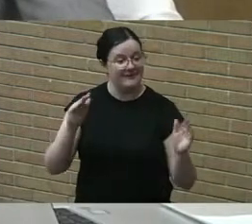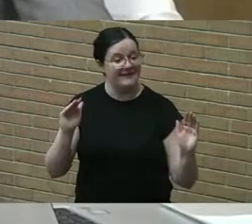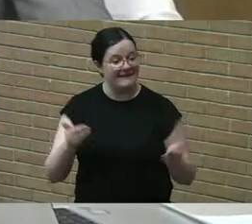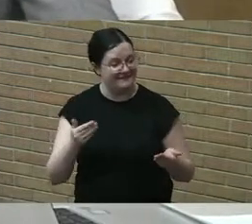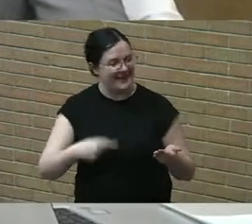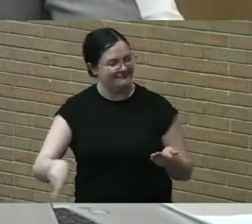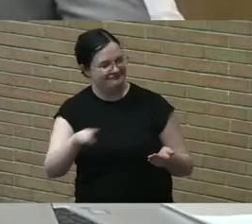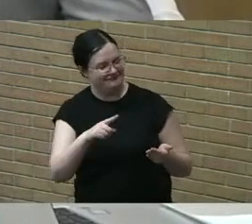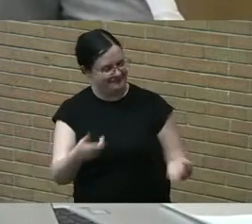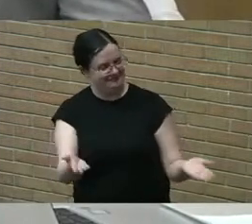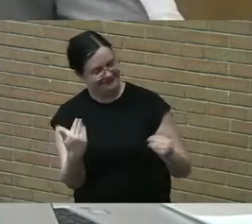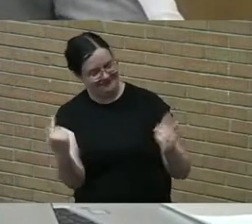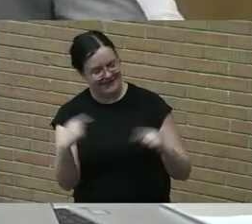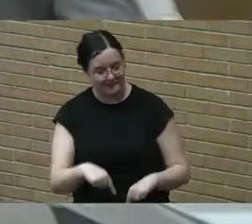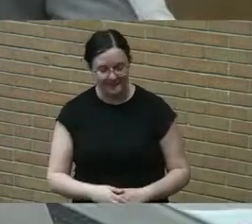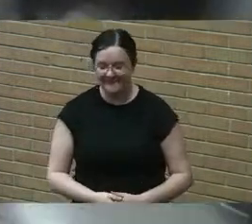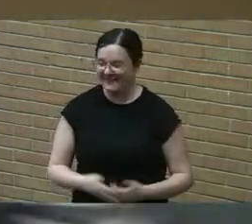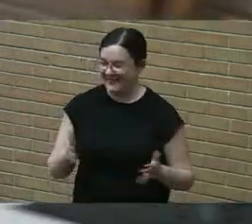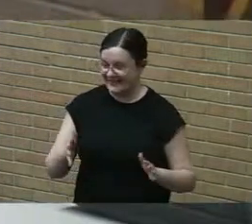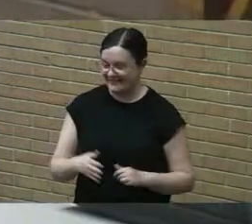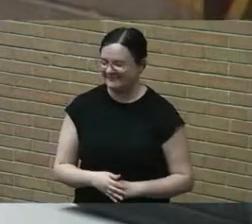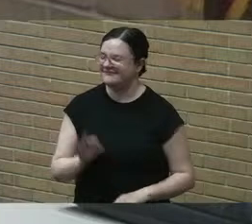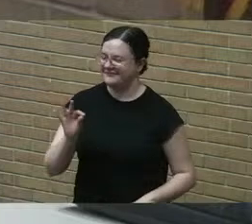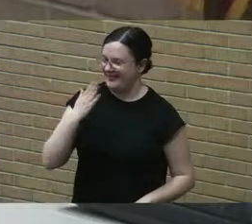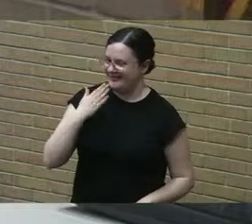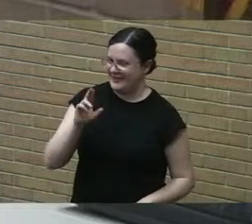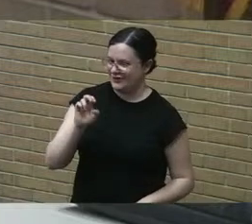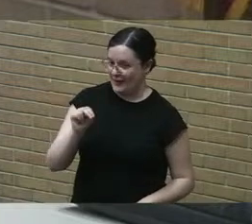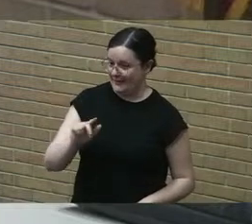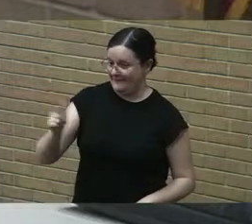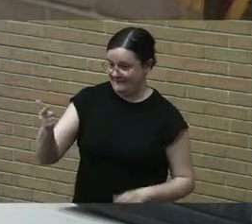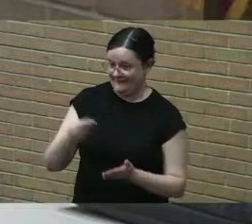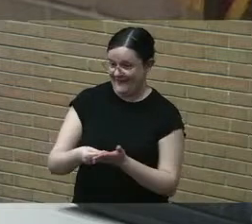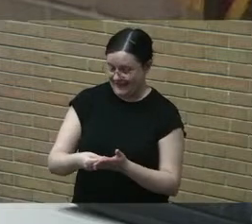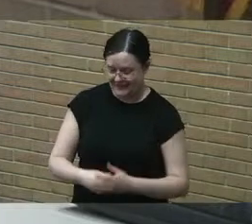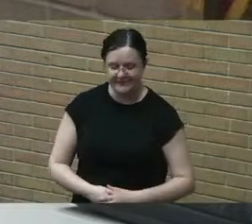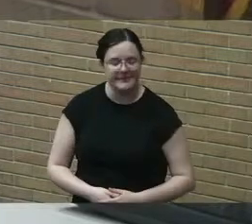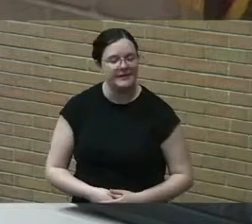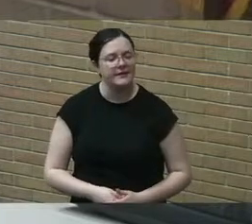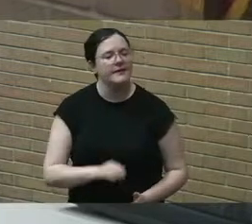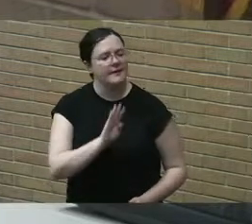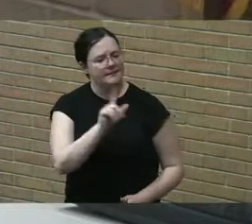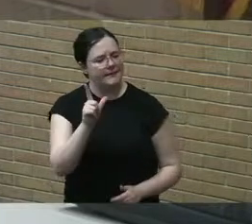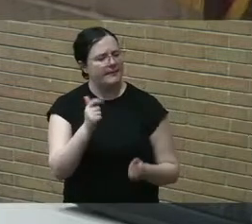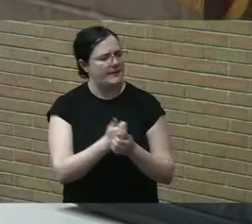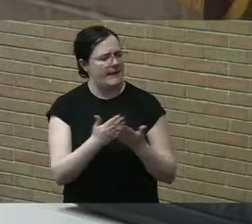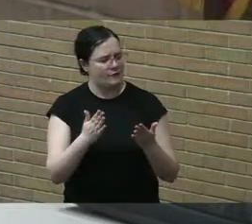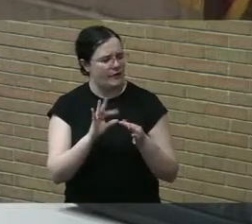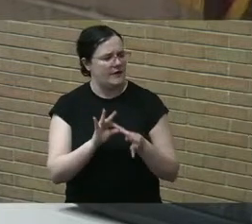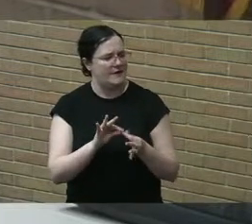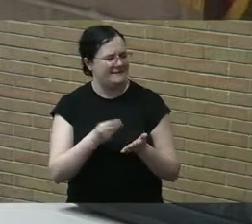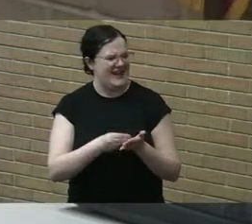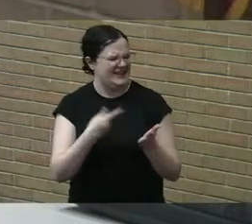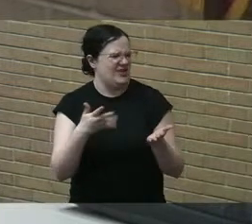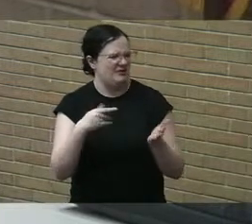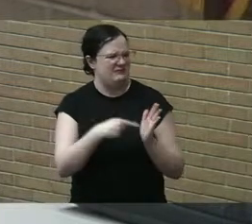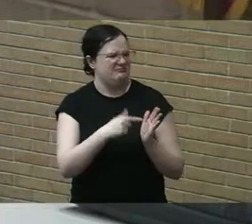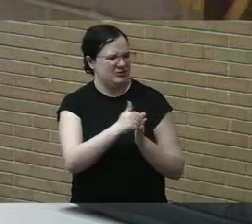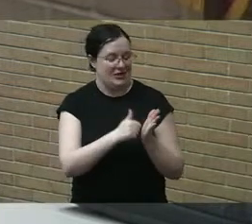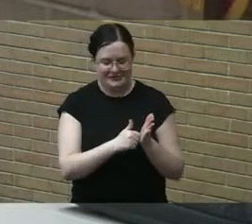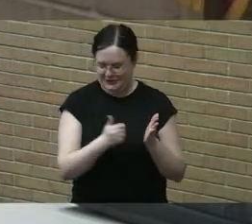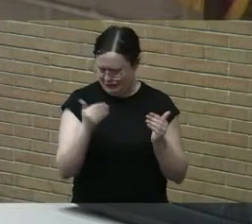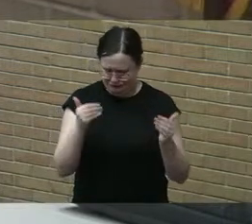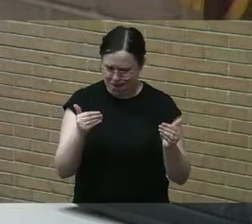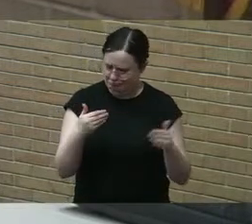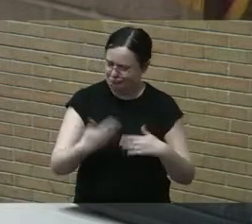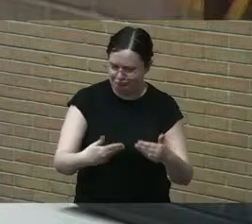have. Thanks, Robin. Nate, Finance. Bill, everything I have for finance is on today's agenda, so I'll just move us right along.